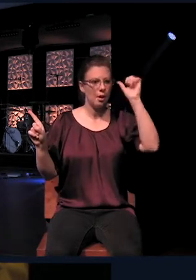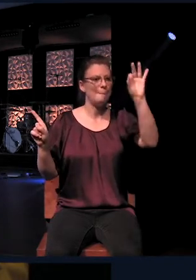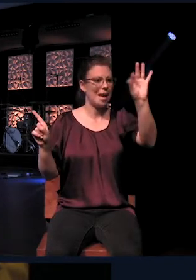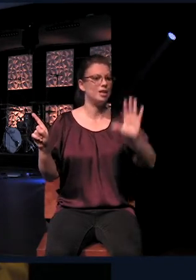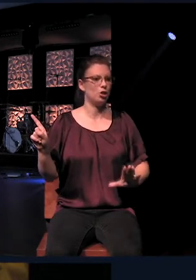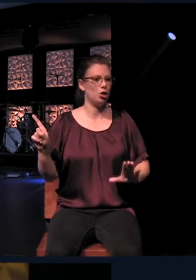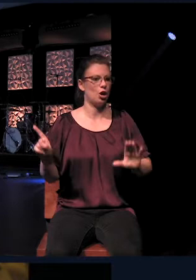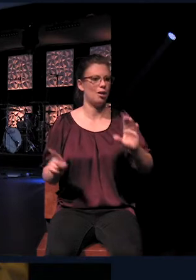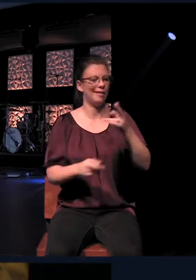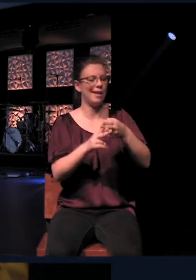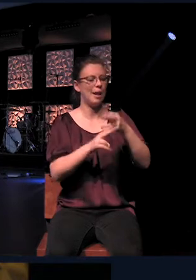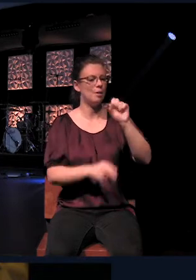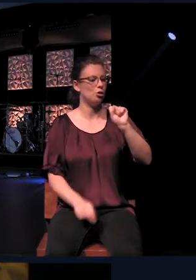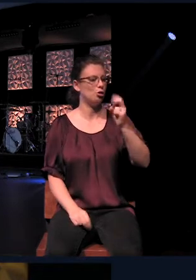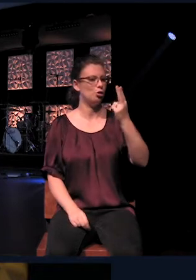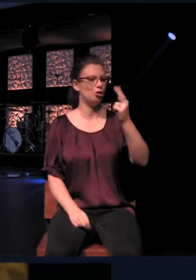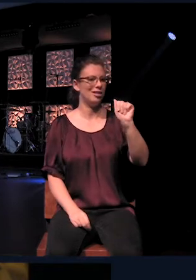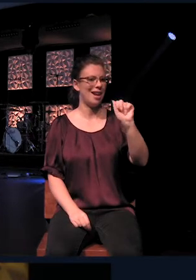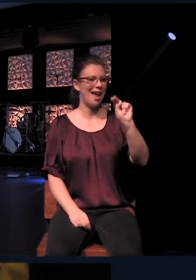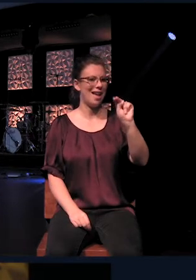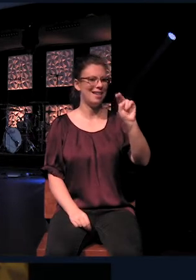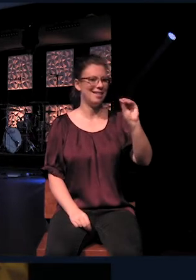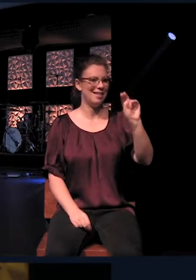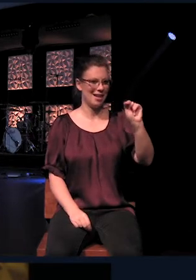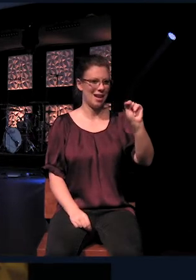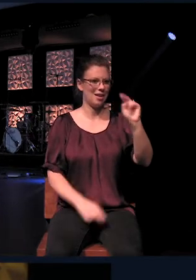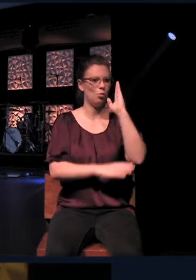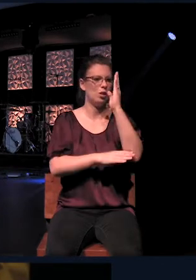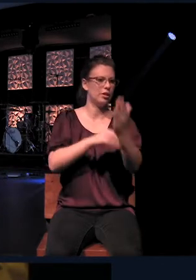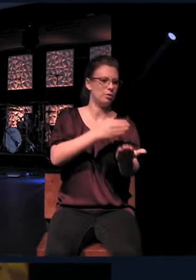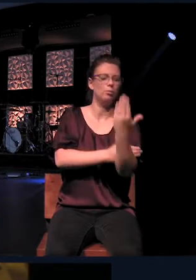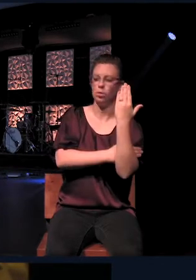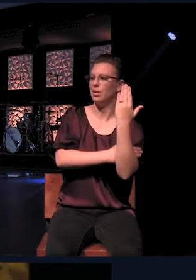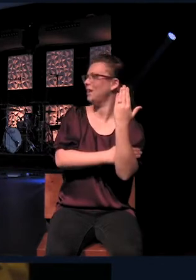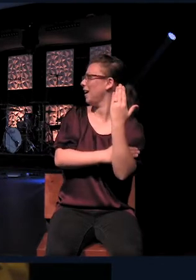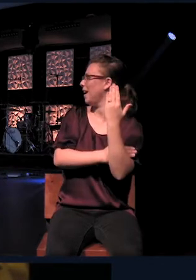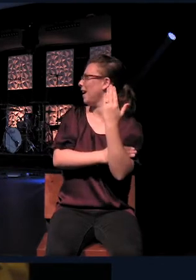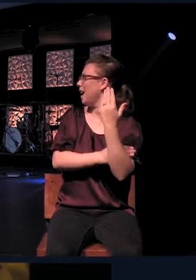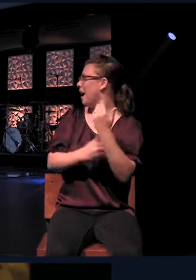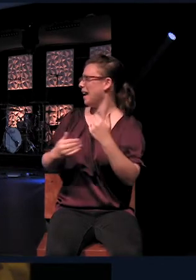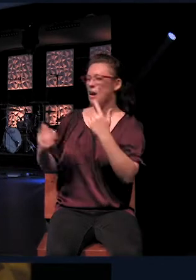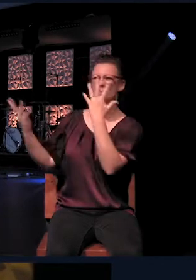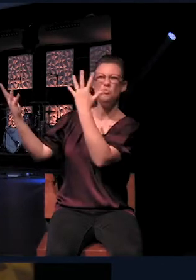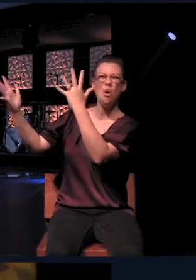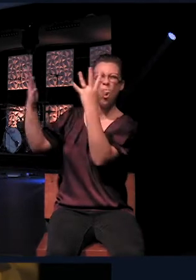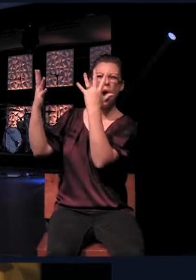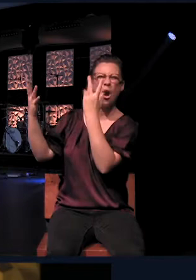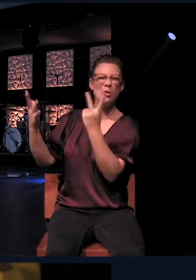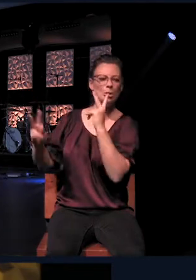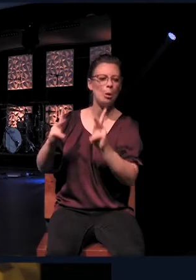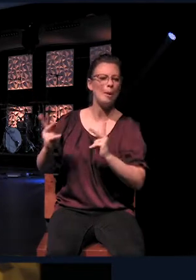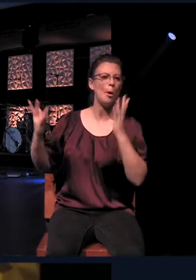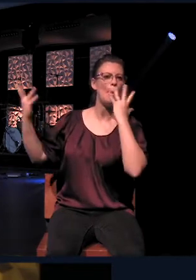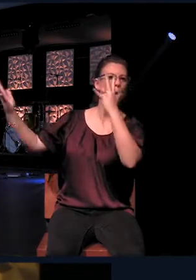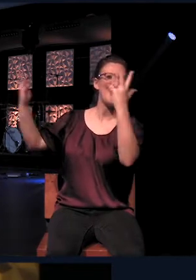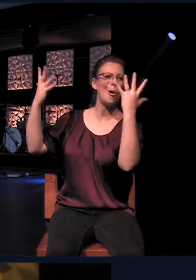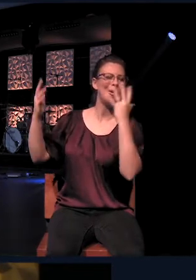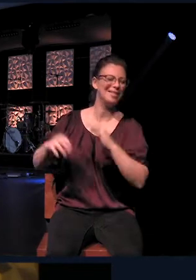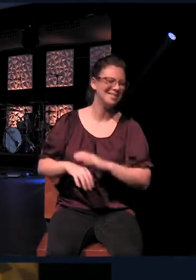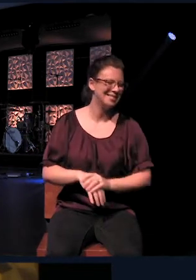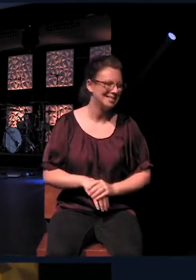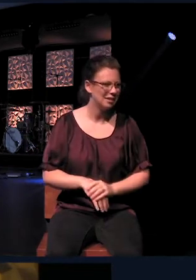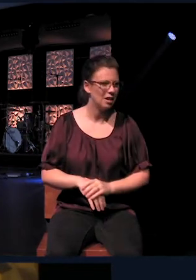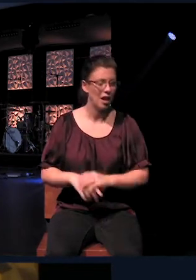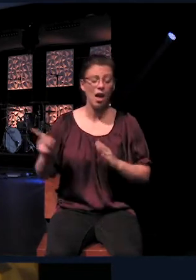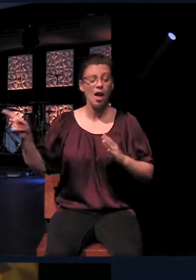minutes. All right, Shannon, there you go. You've got a few fans here this morning. That's awesome. He's got a great word continuing in our series